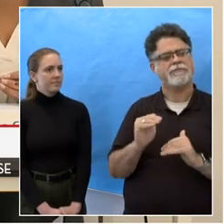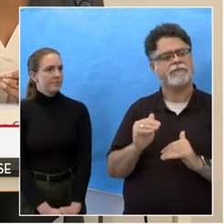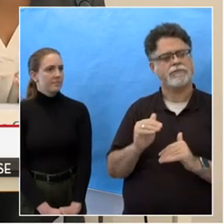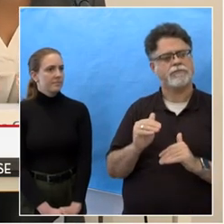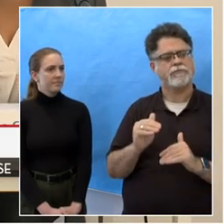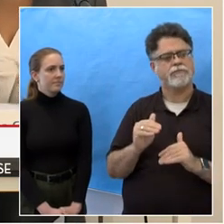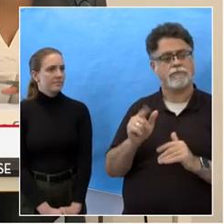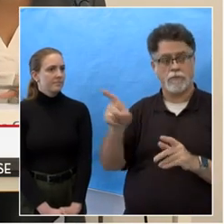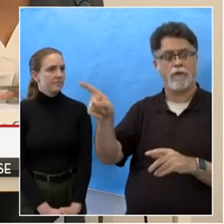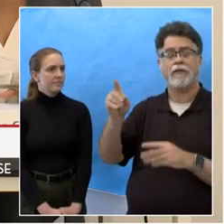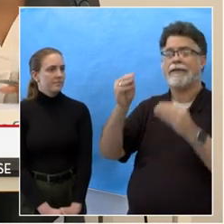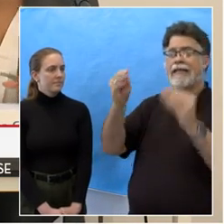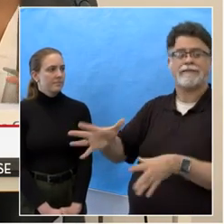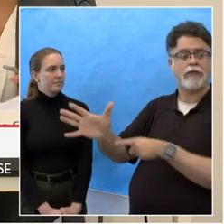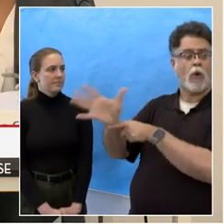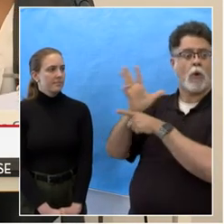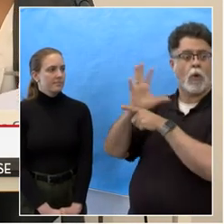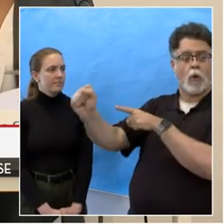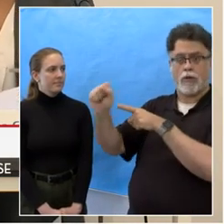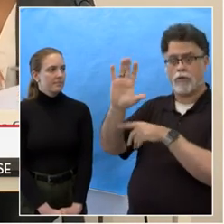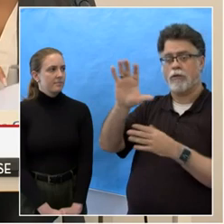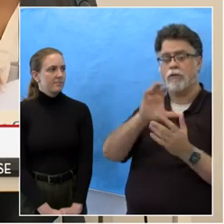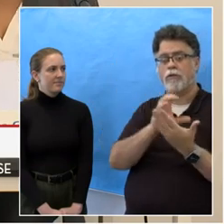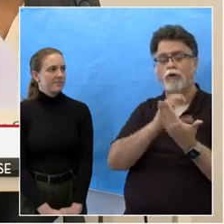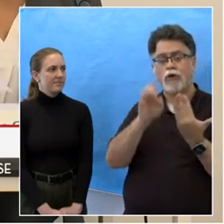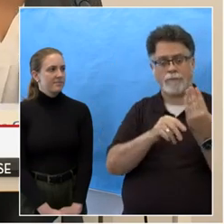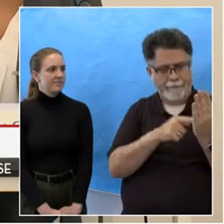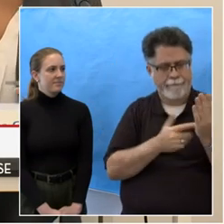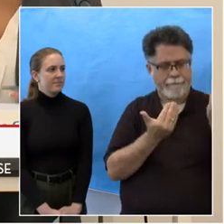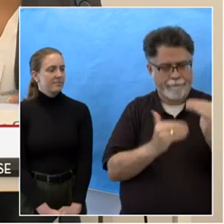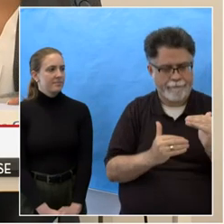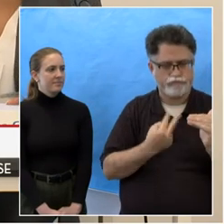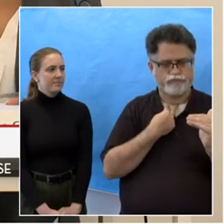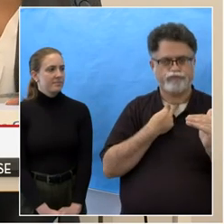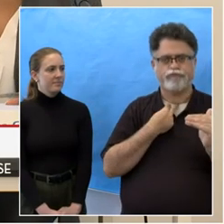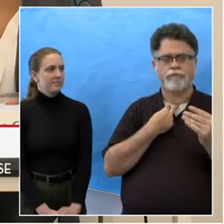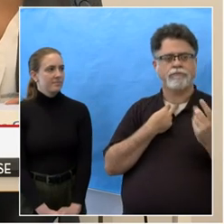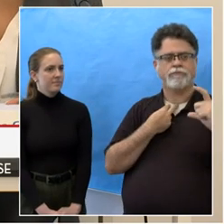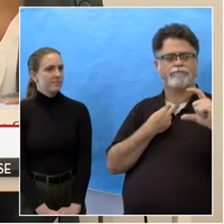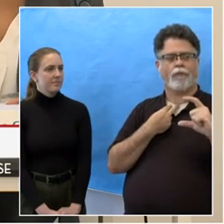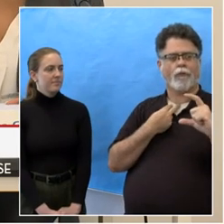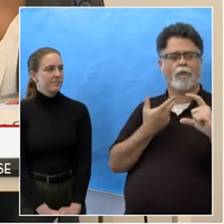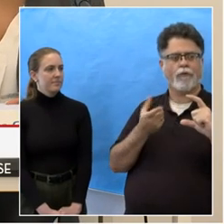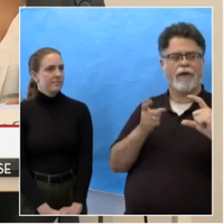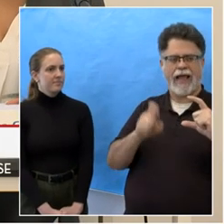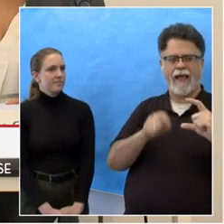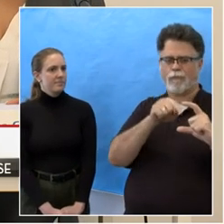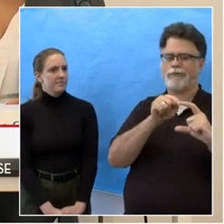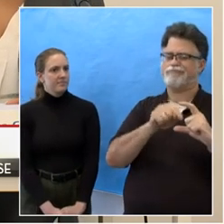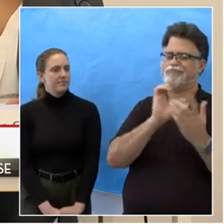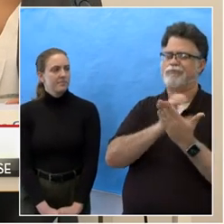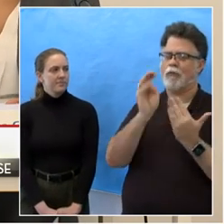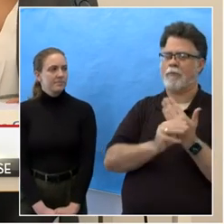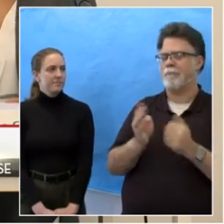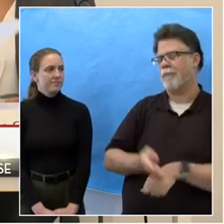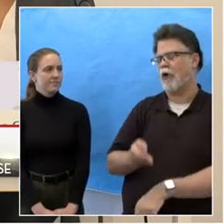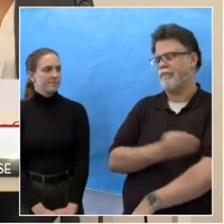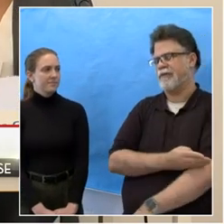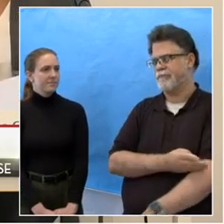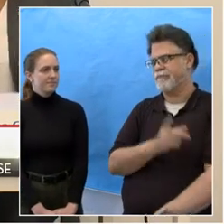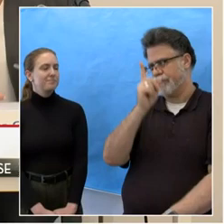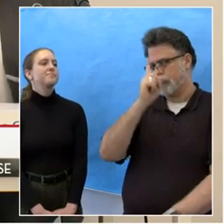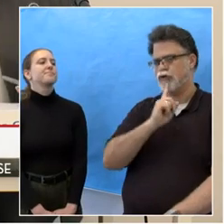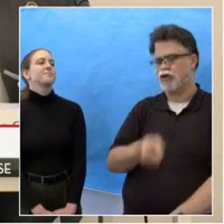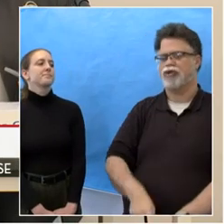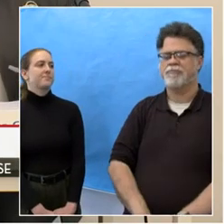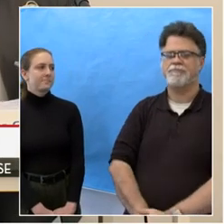occurs in the classroom. Thank you for that. I would like to just kind of reiterate some things that I've heard and